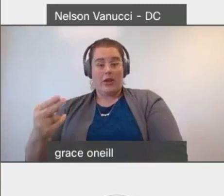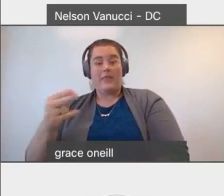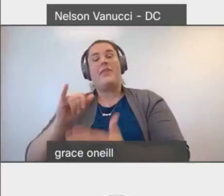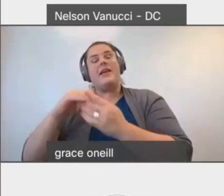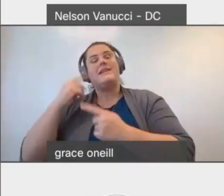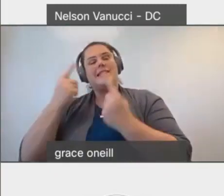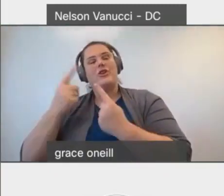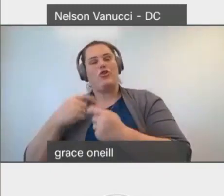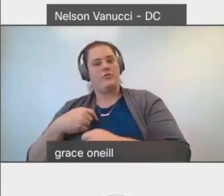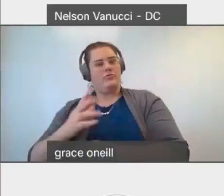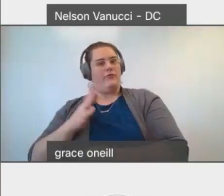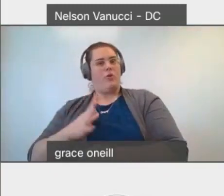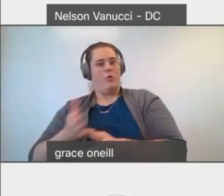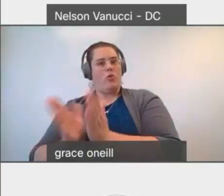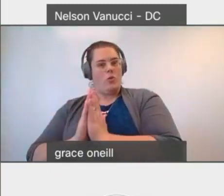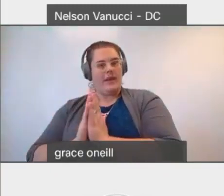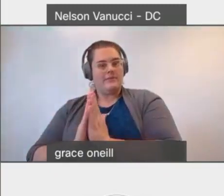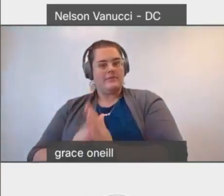a provider,